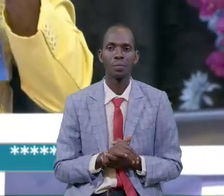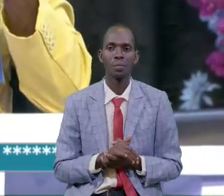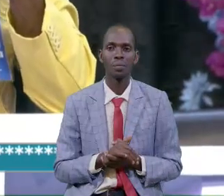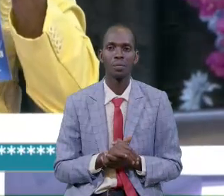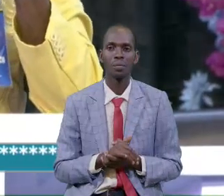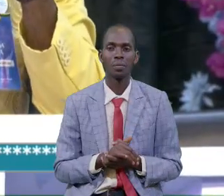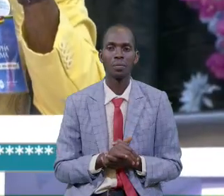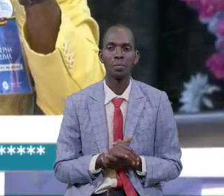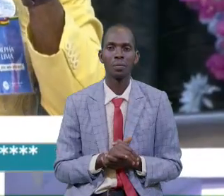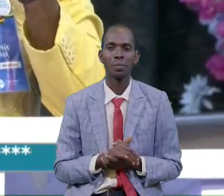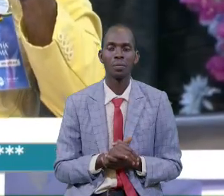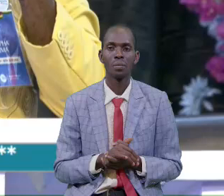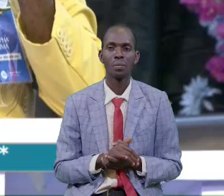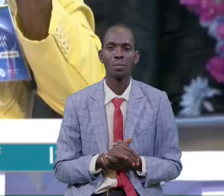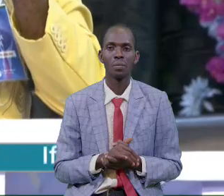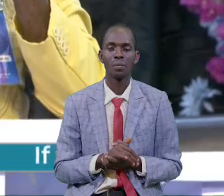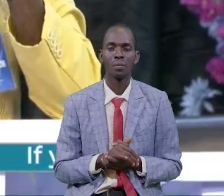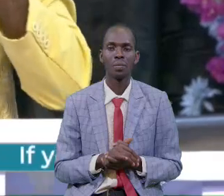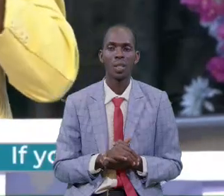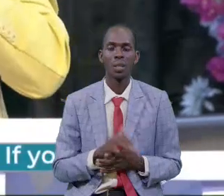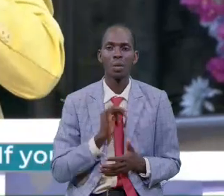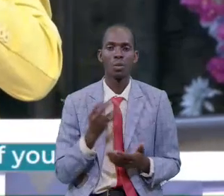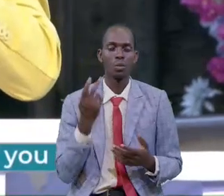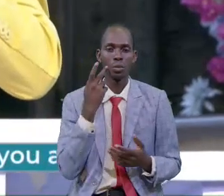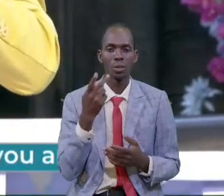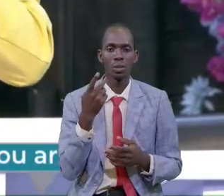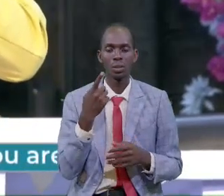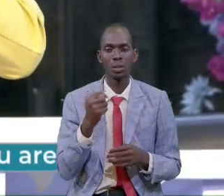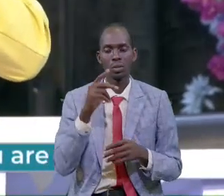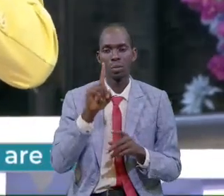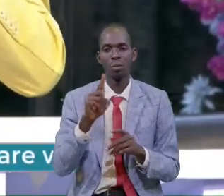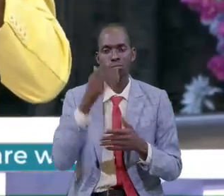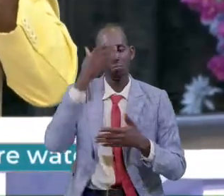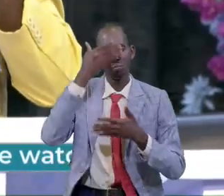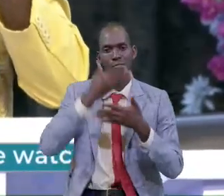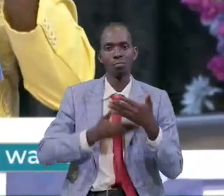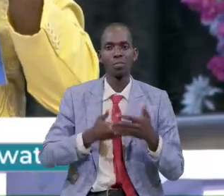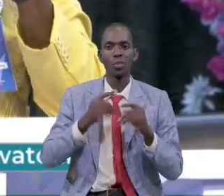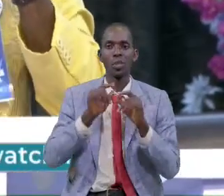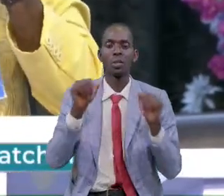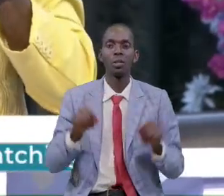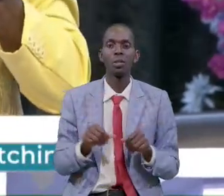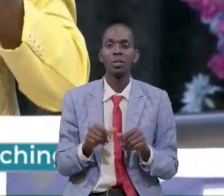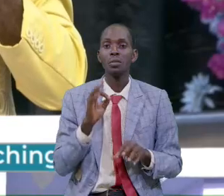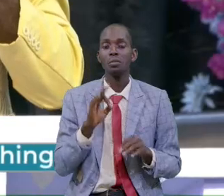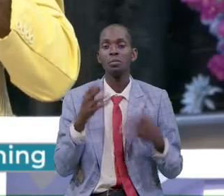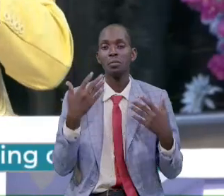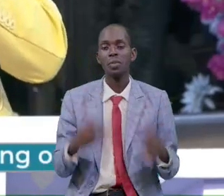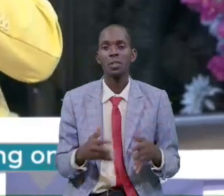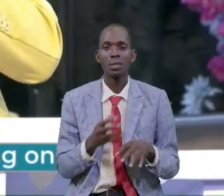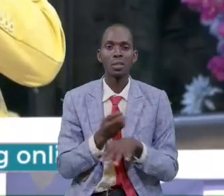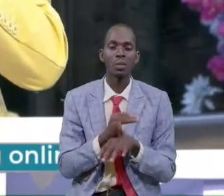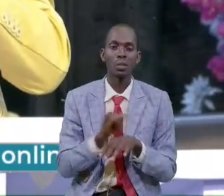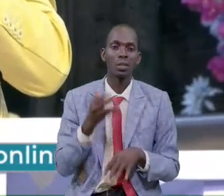Facing the podium, I want to see. If you are finished, Samoya,